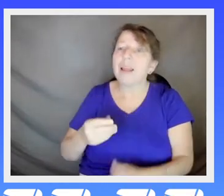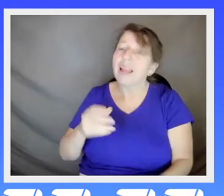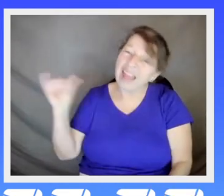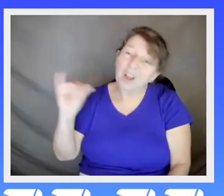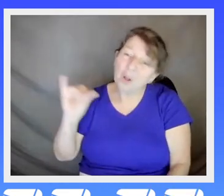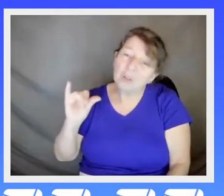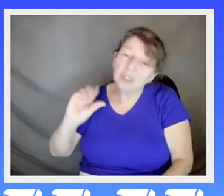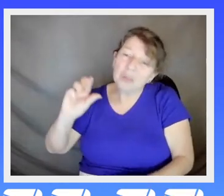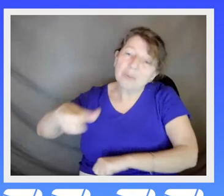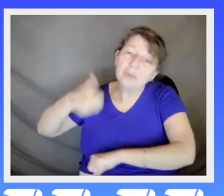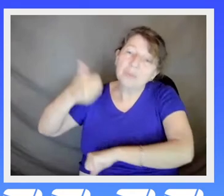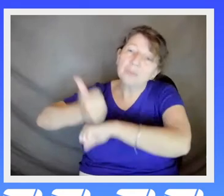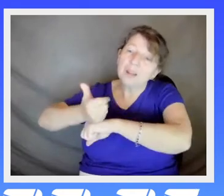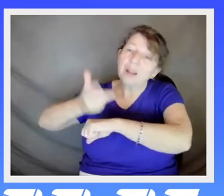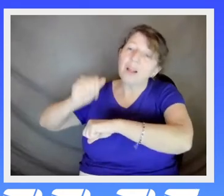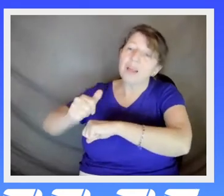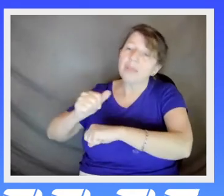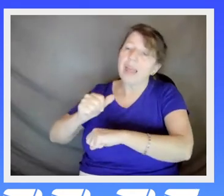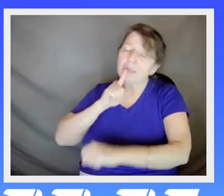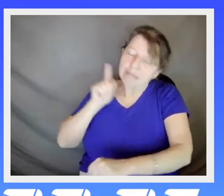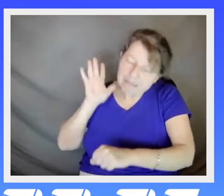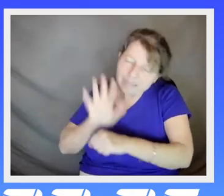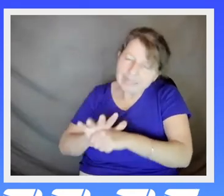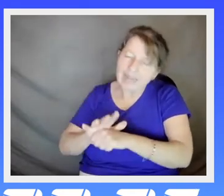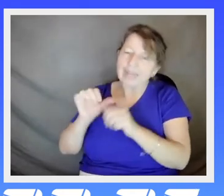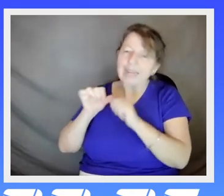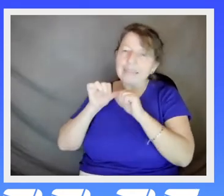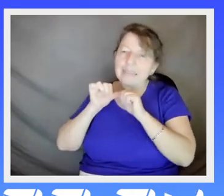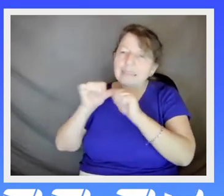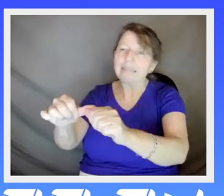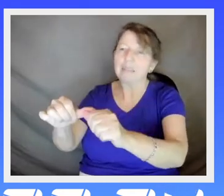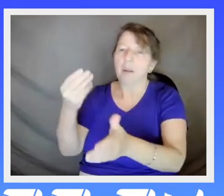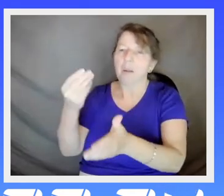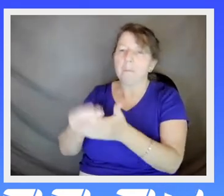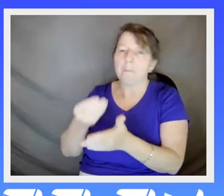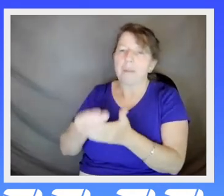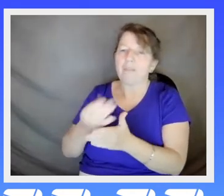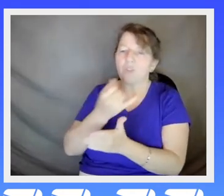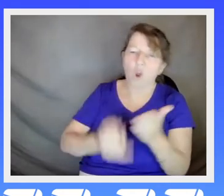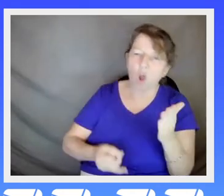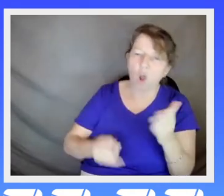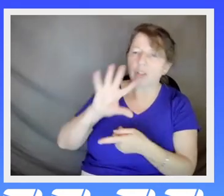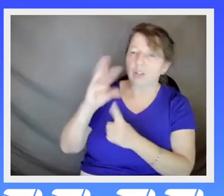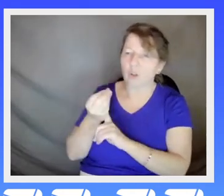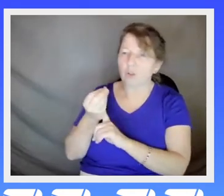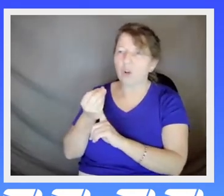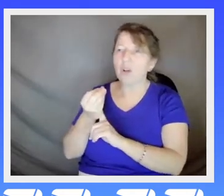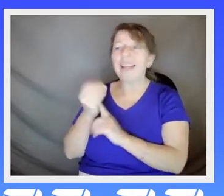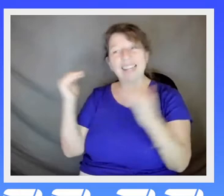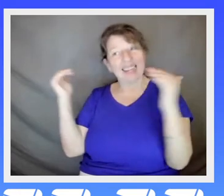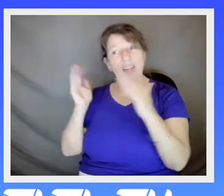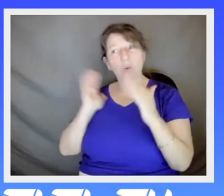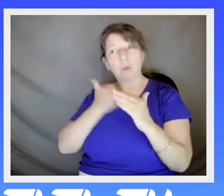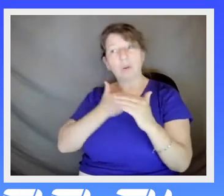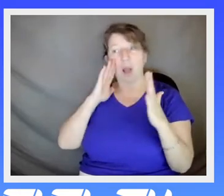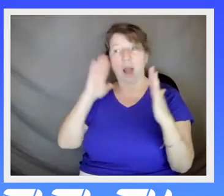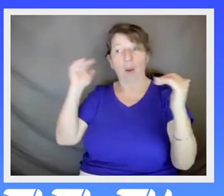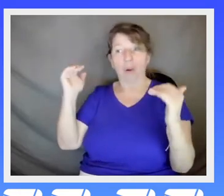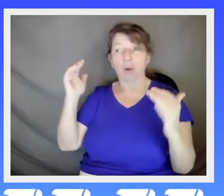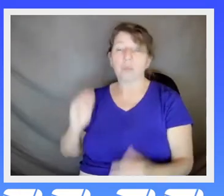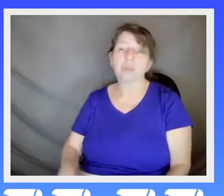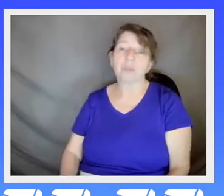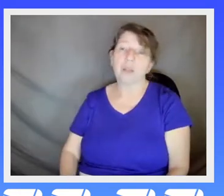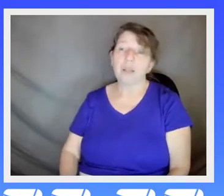that dedicated, sustainable revenue source for arts and culture that is at the scale that we want, we will need the partnership